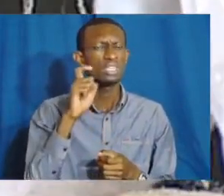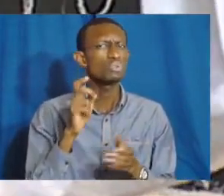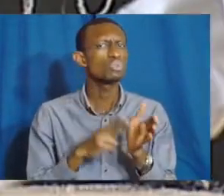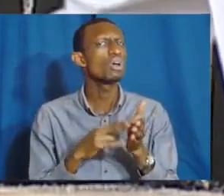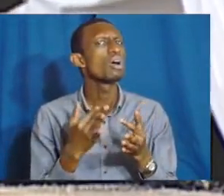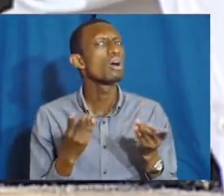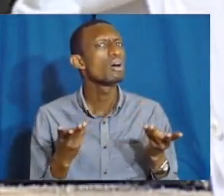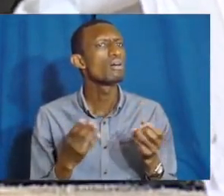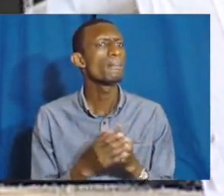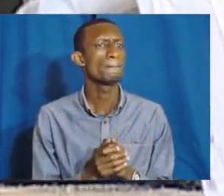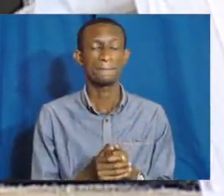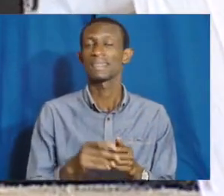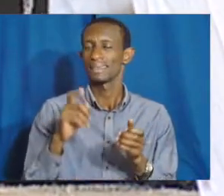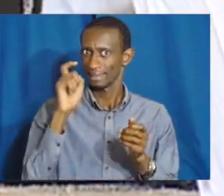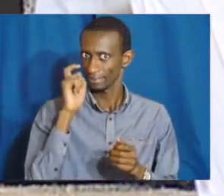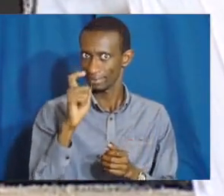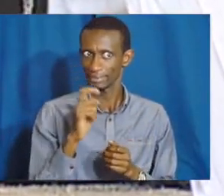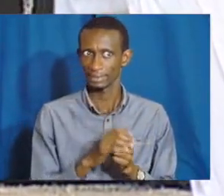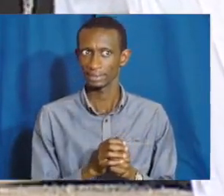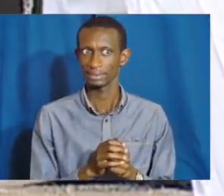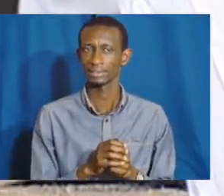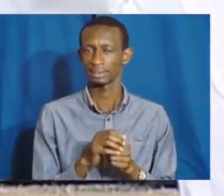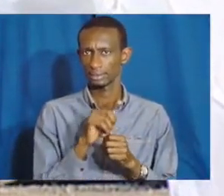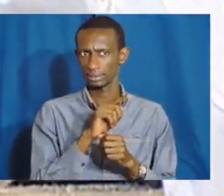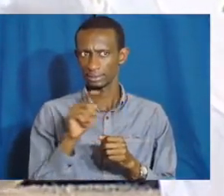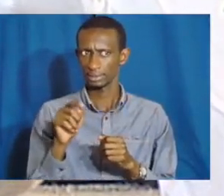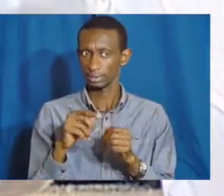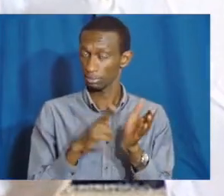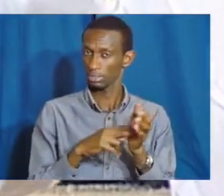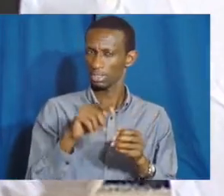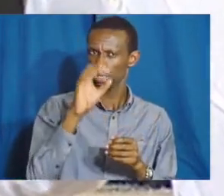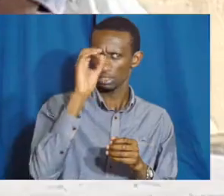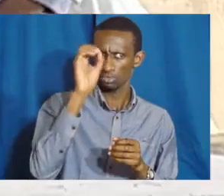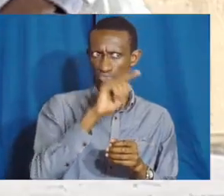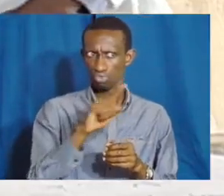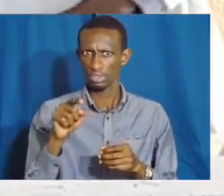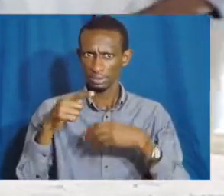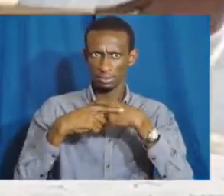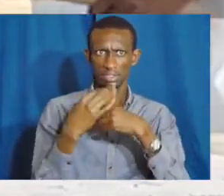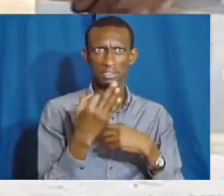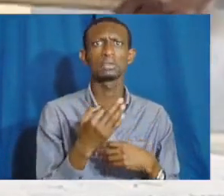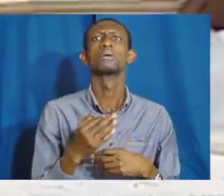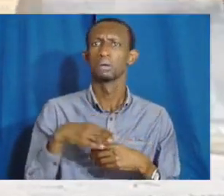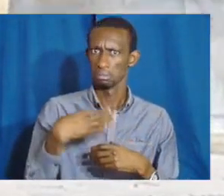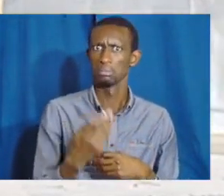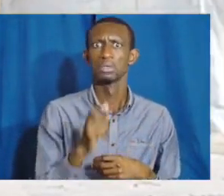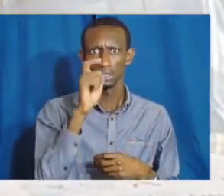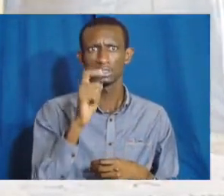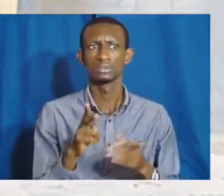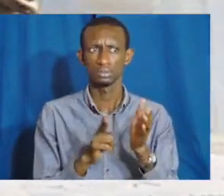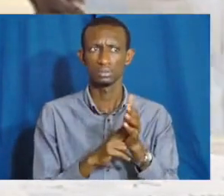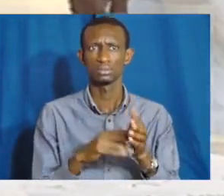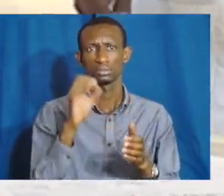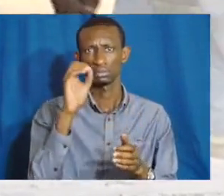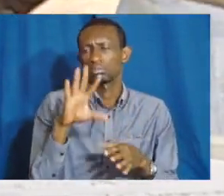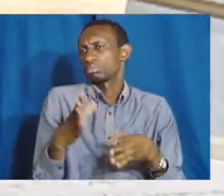will be to 0 over negative 3, and x will be 0, because 0 over any number